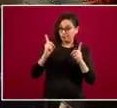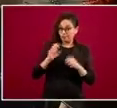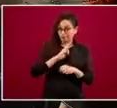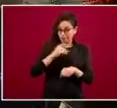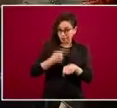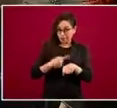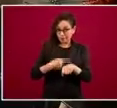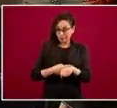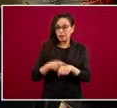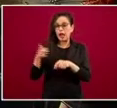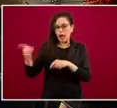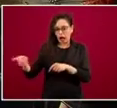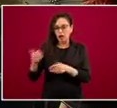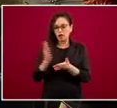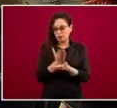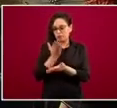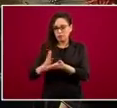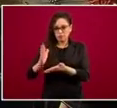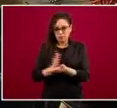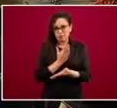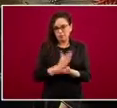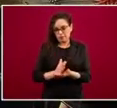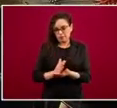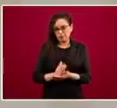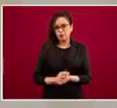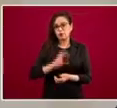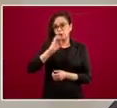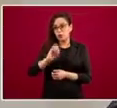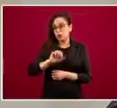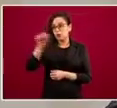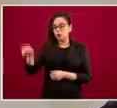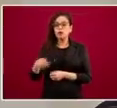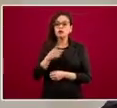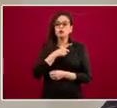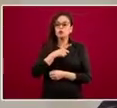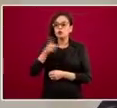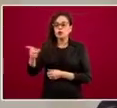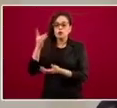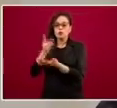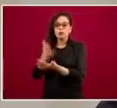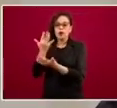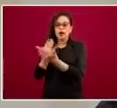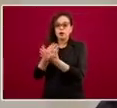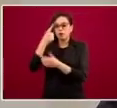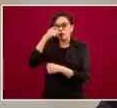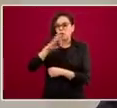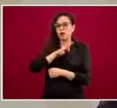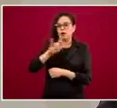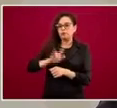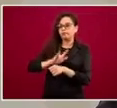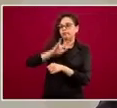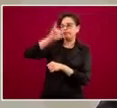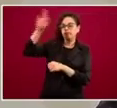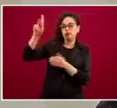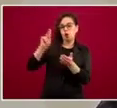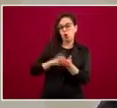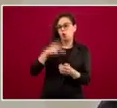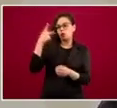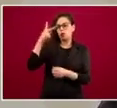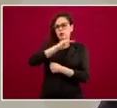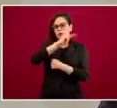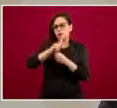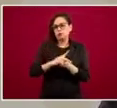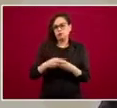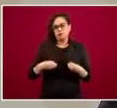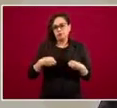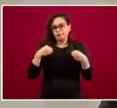people, and to monitor suspect cases of COVID, and those tourists that are no suspect cases, they're